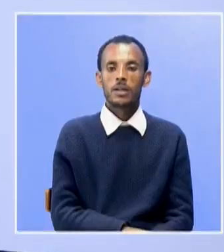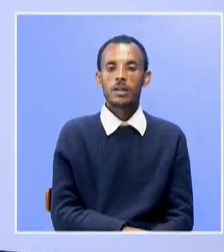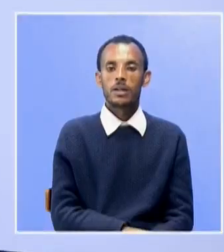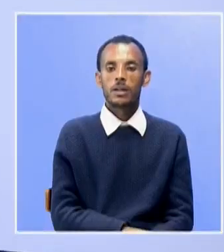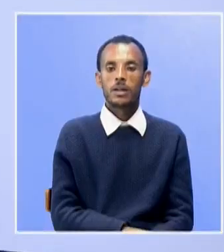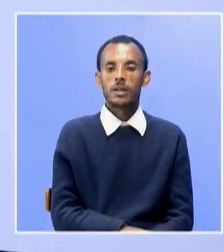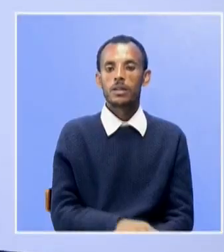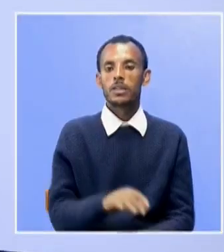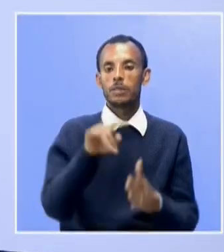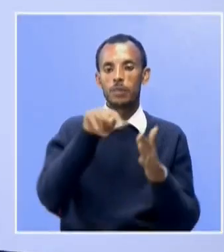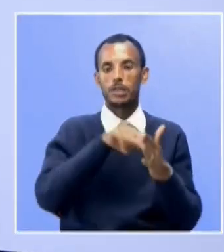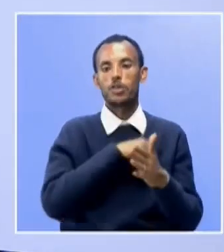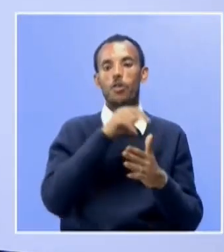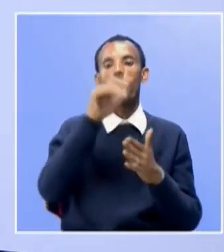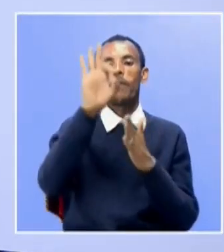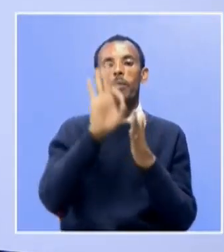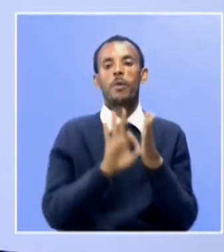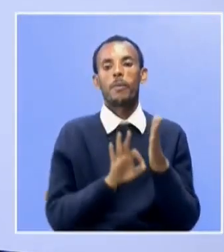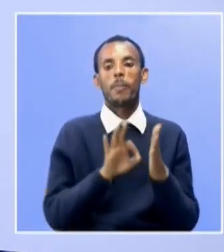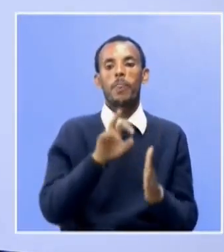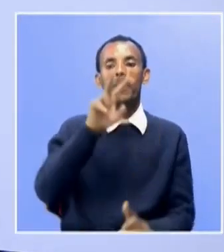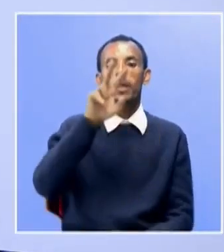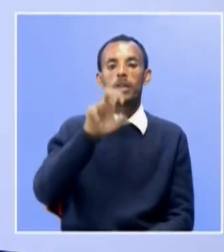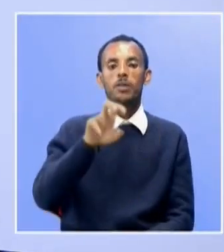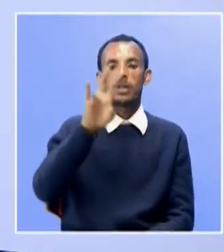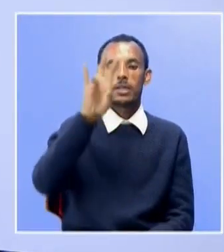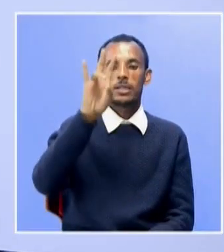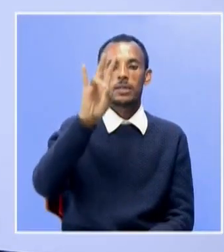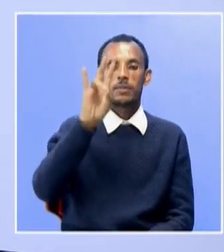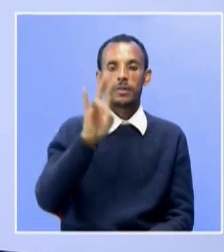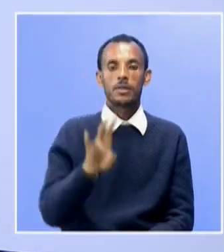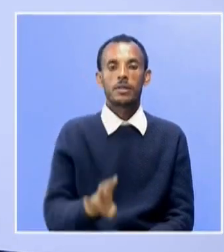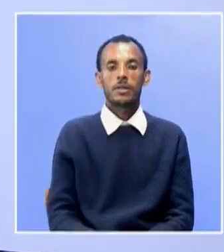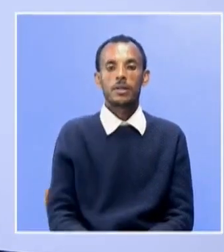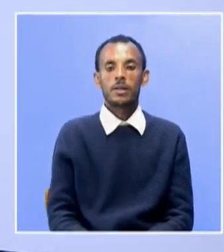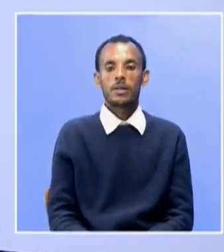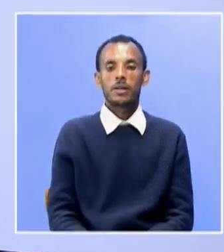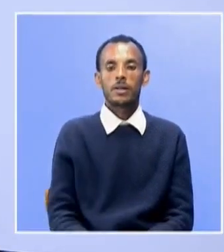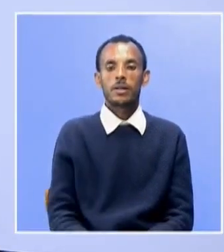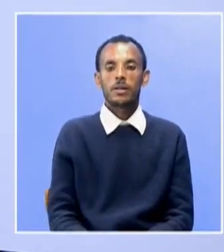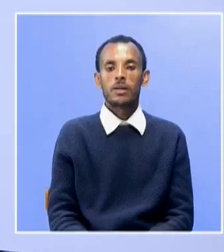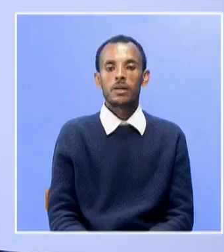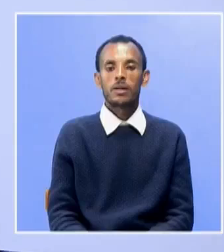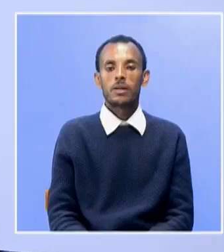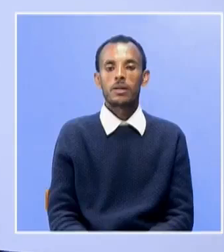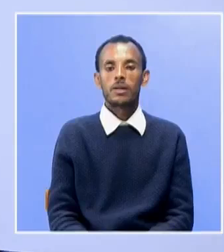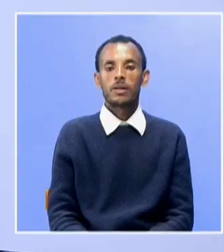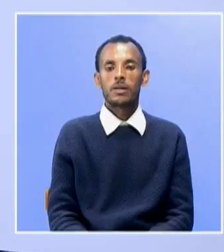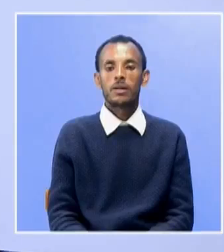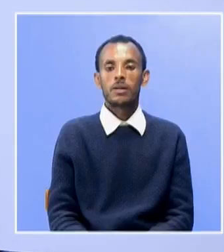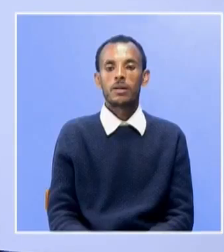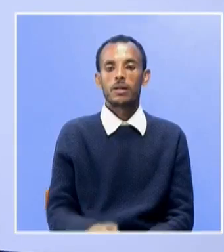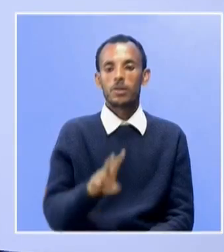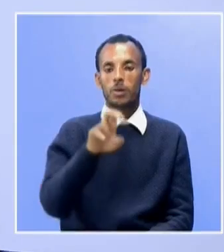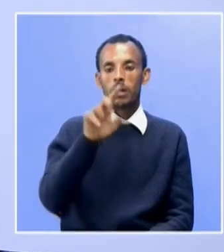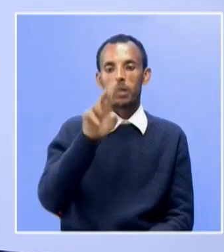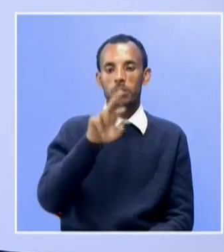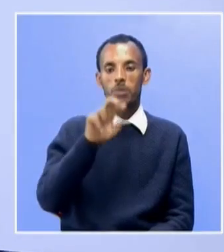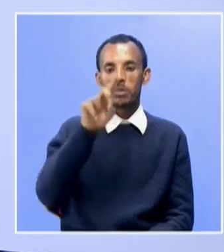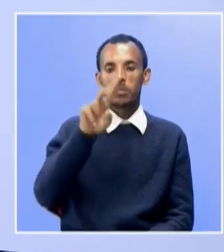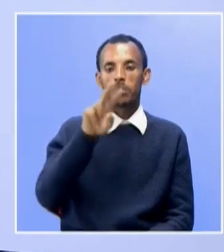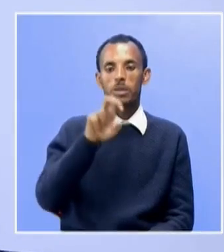next temperature of February is 27. So here this one is 21, 22, 23,